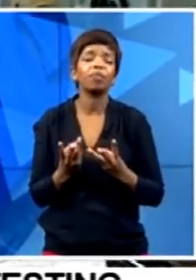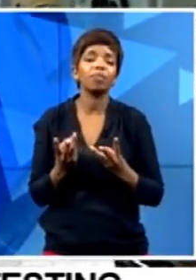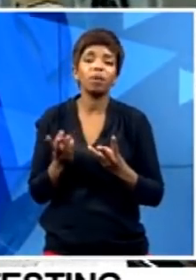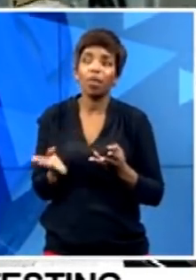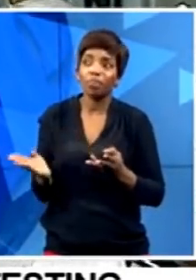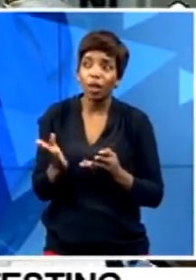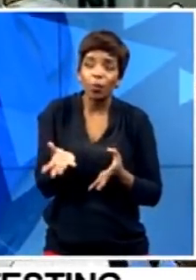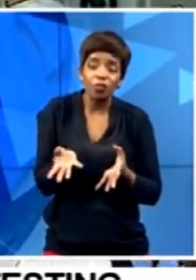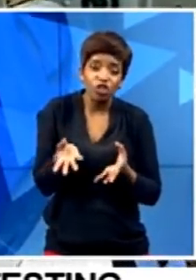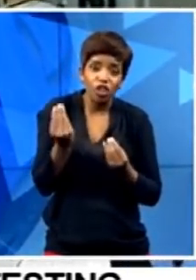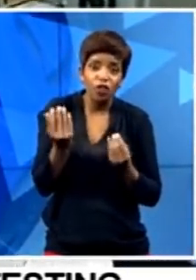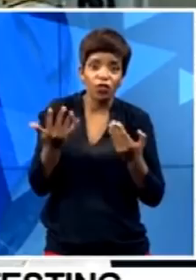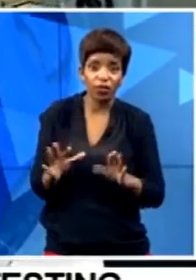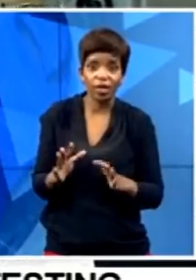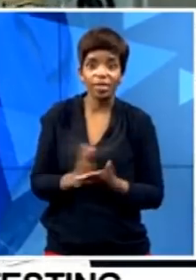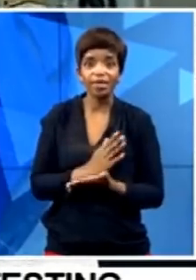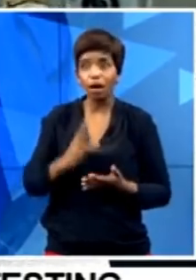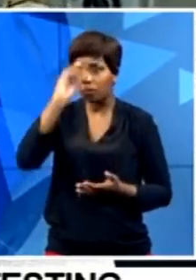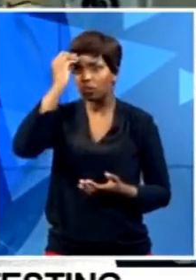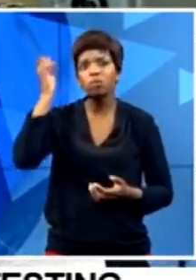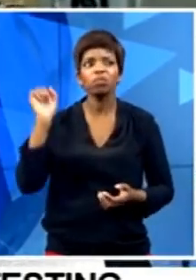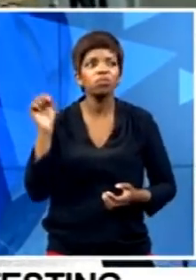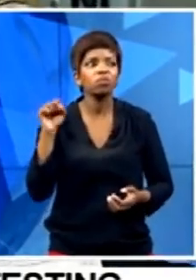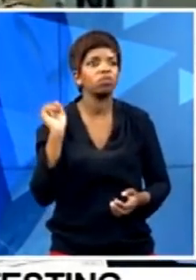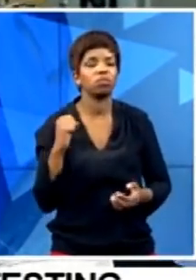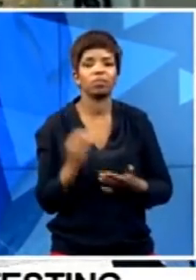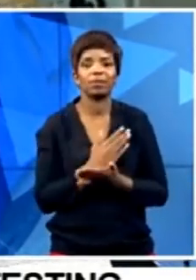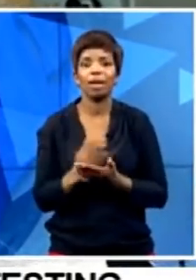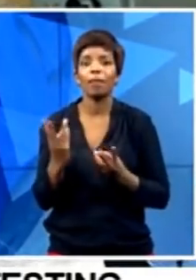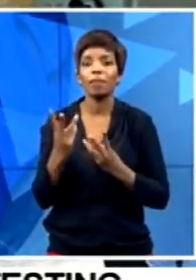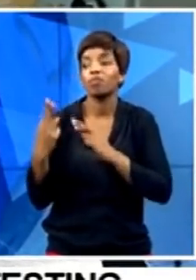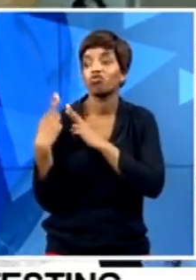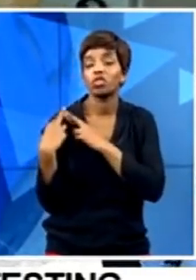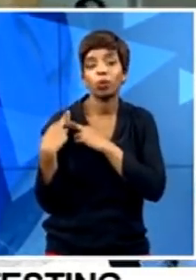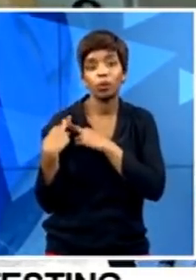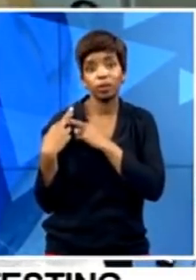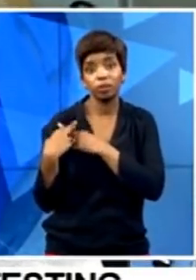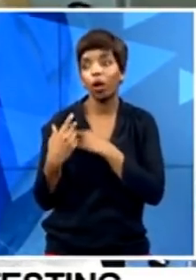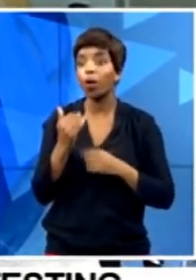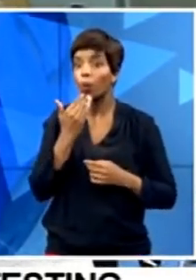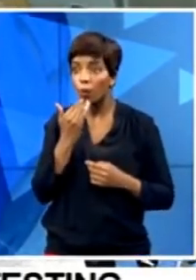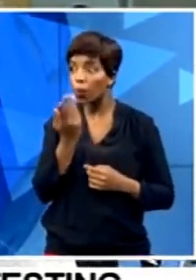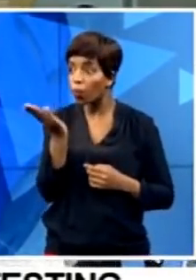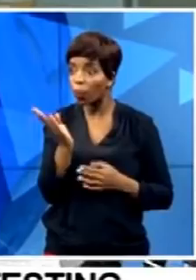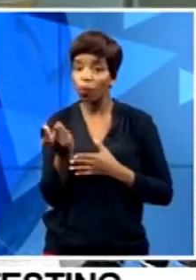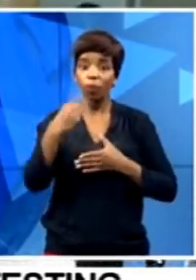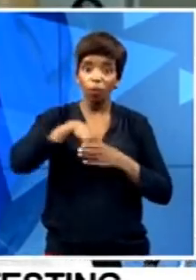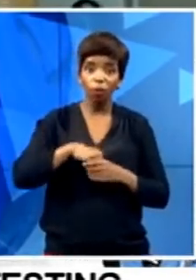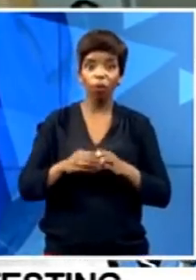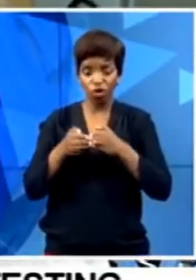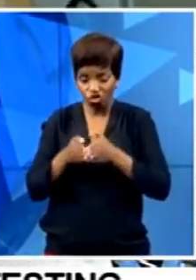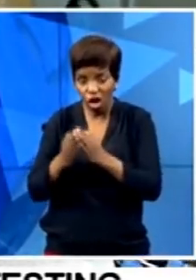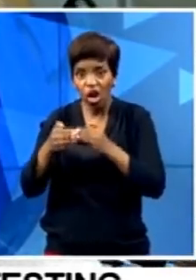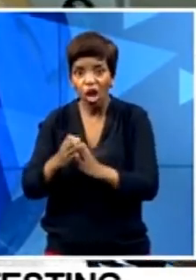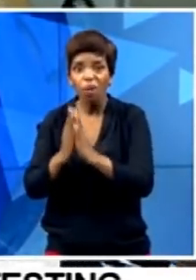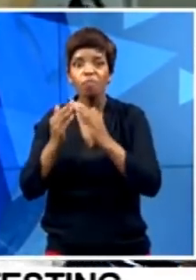interest and request from responsible people. Those would have been part of these cruise ships and others say, I was in that ship. Where must I go?